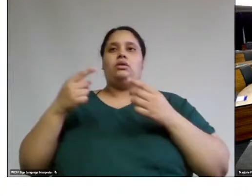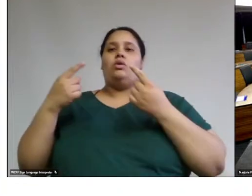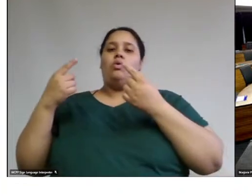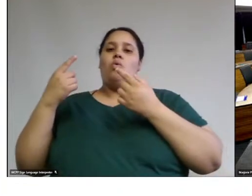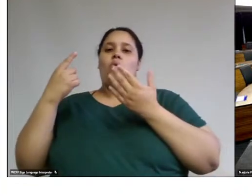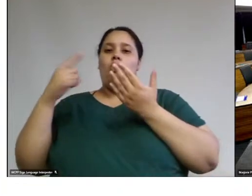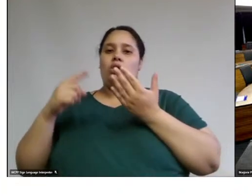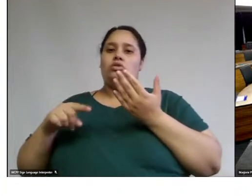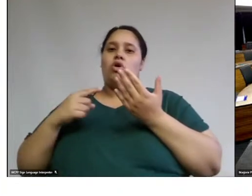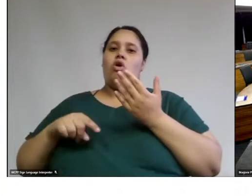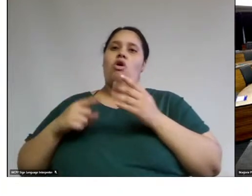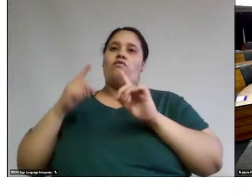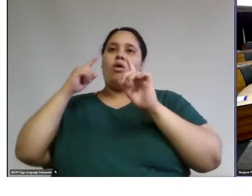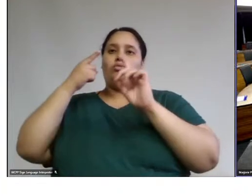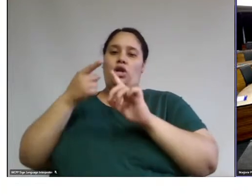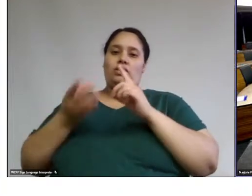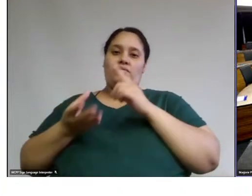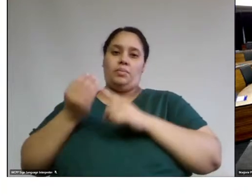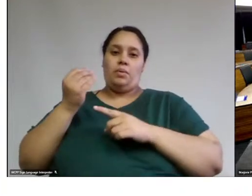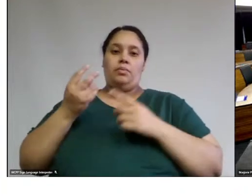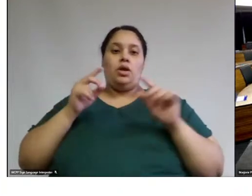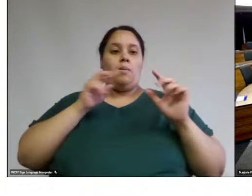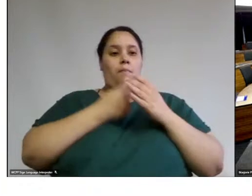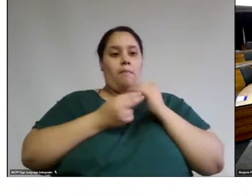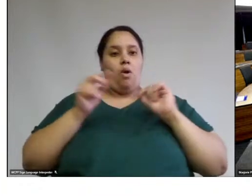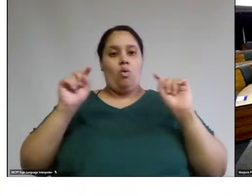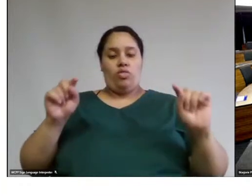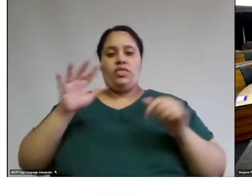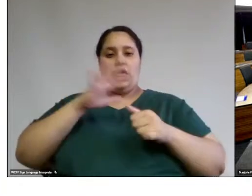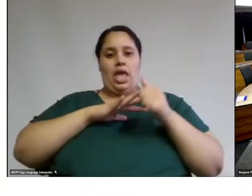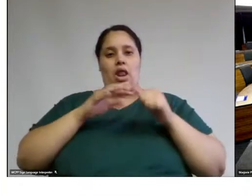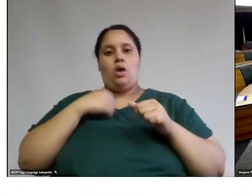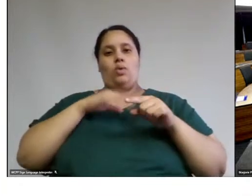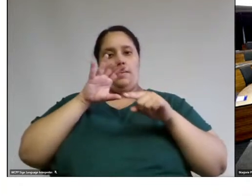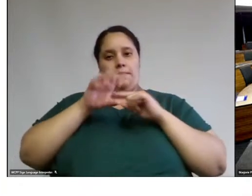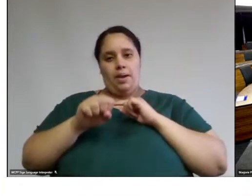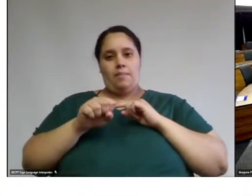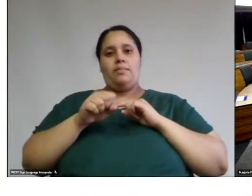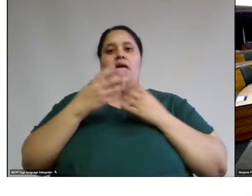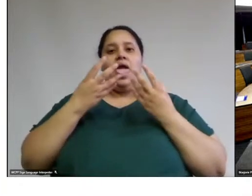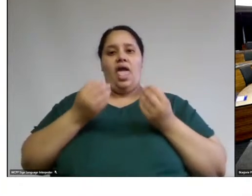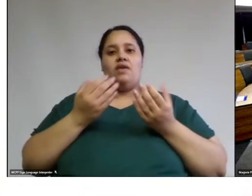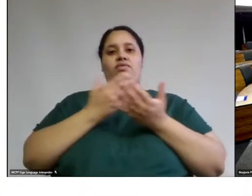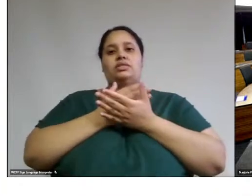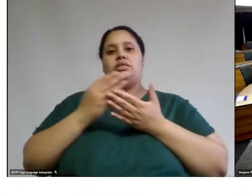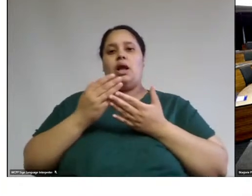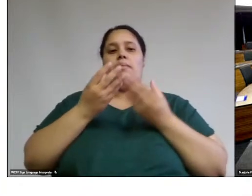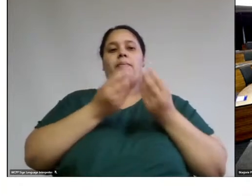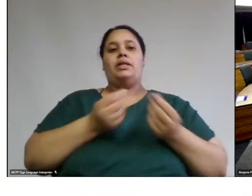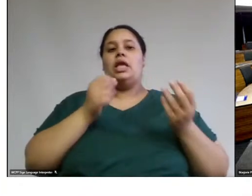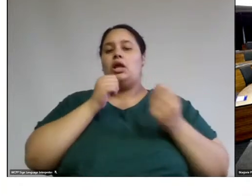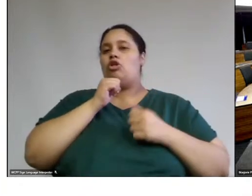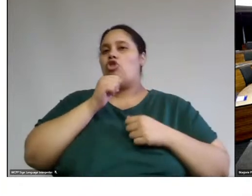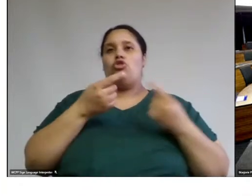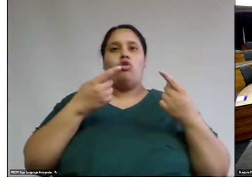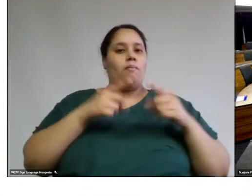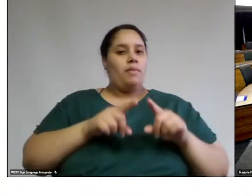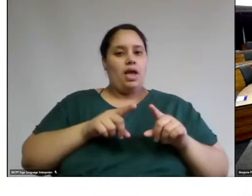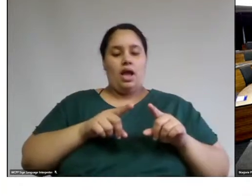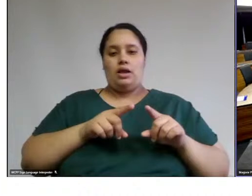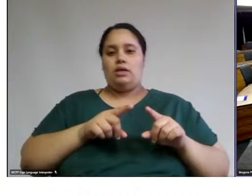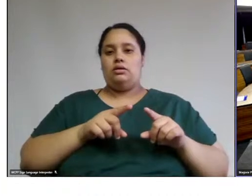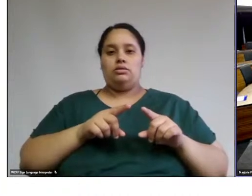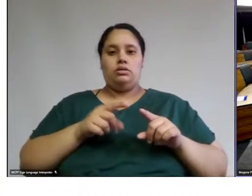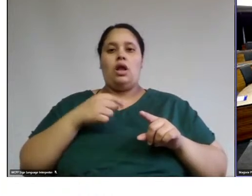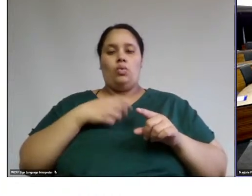regulations, that in those two areas we detected instances where there was material non-compliance or material findings, and